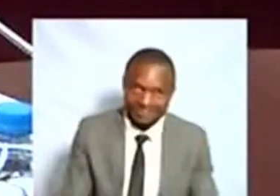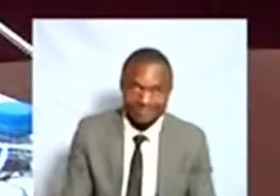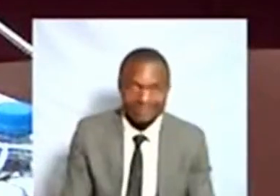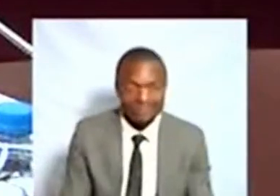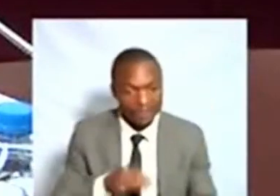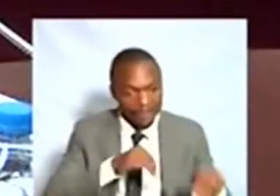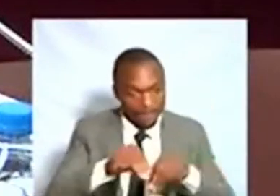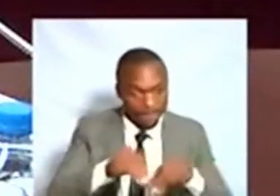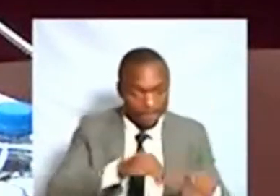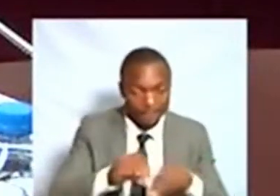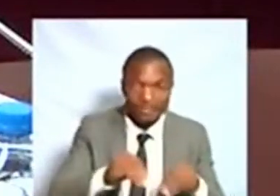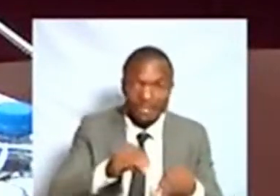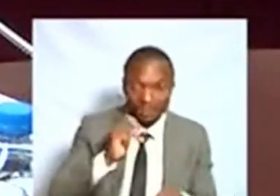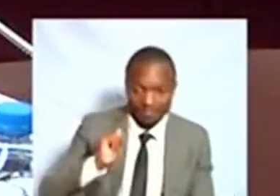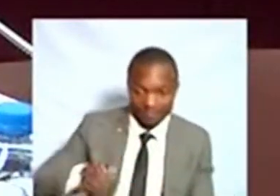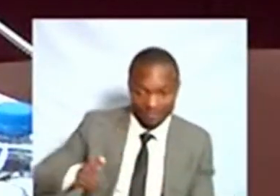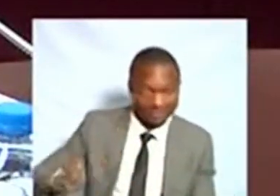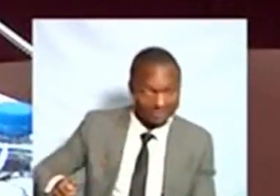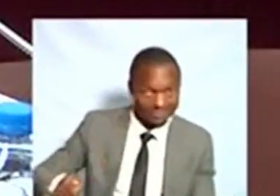Management of assets.